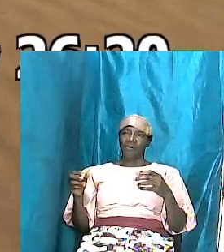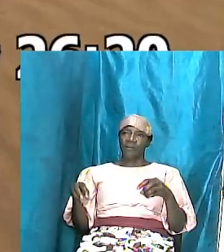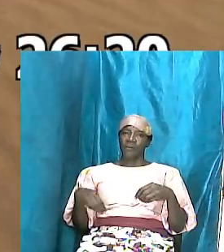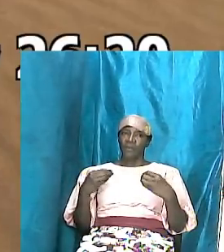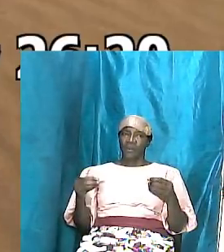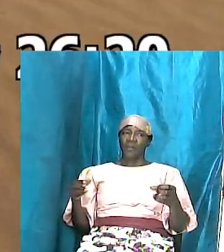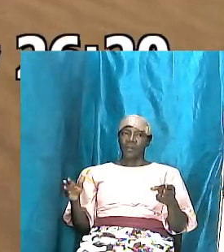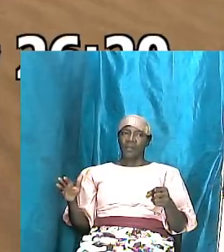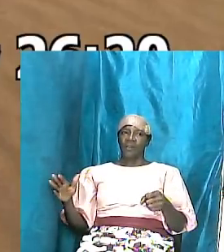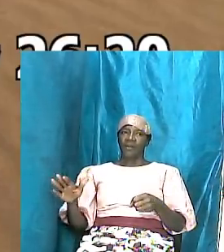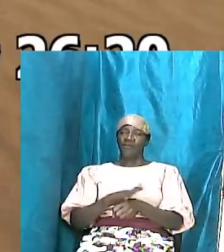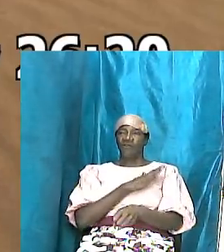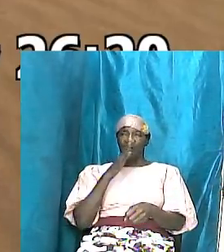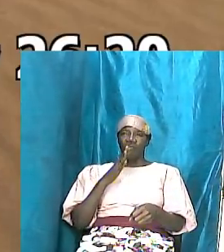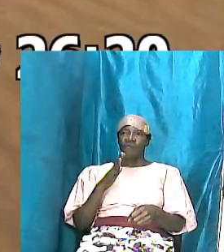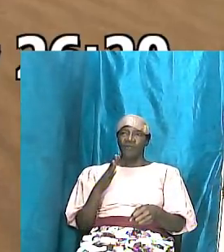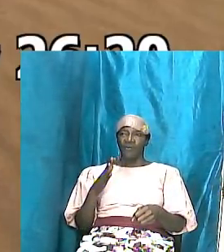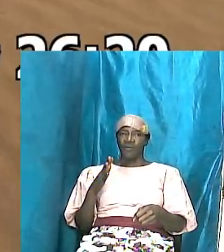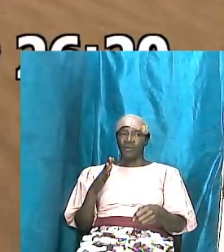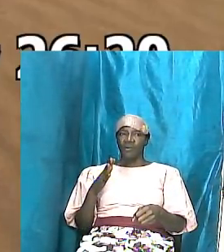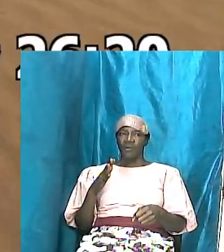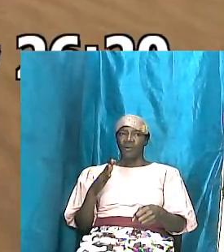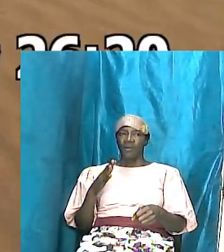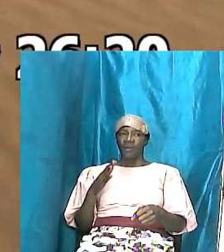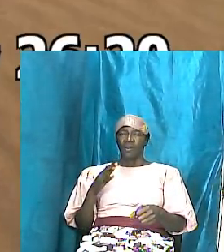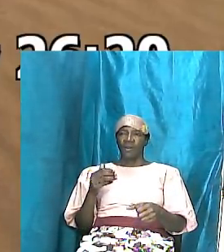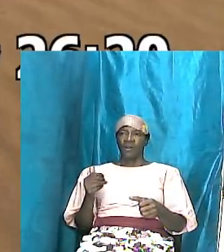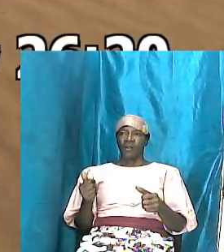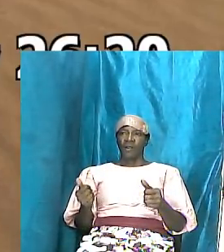full extent in terms of